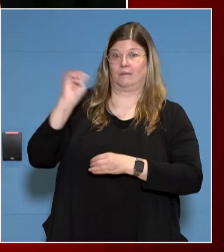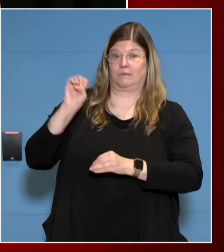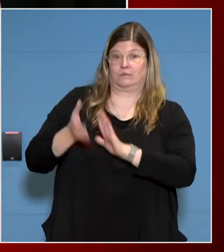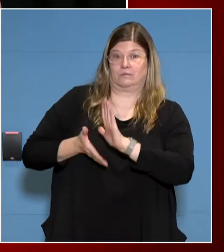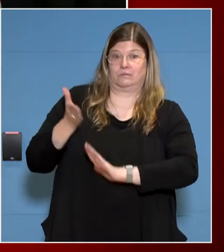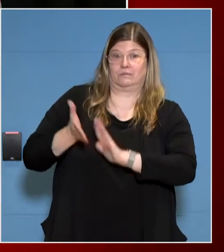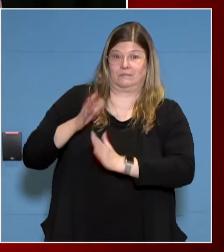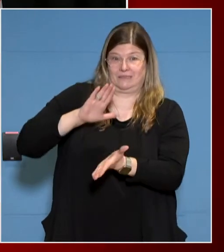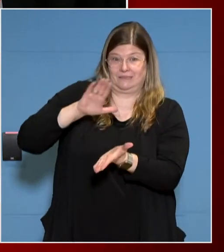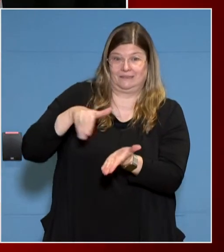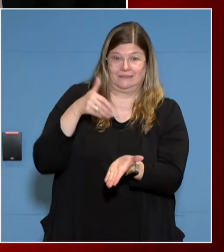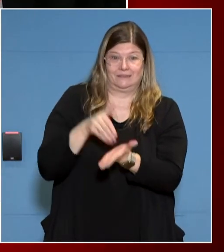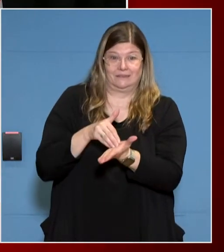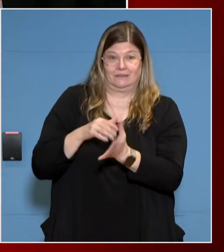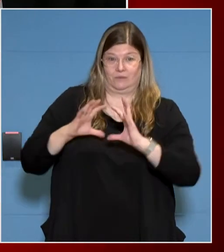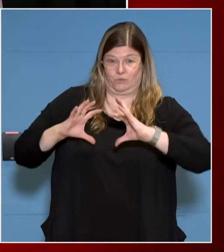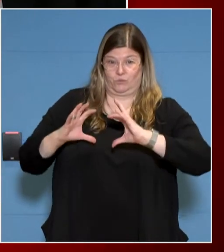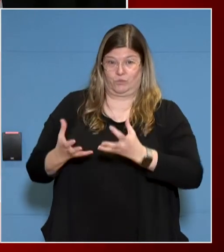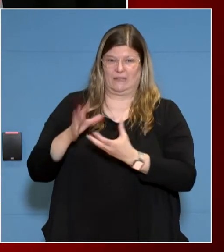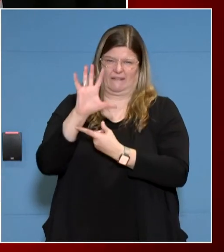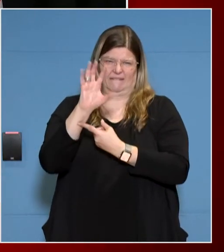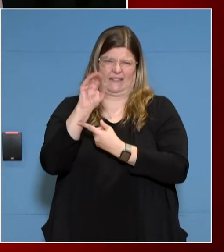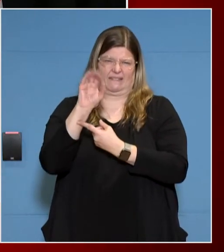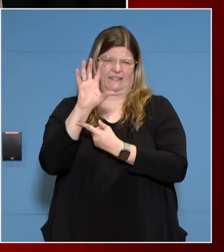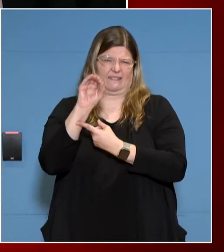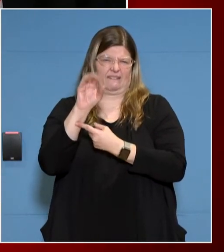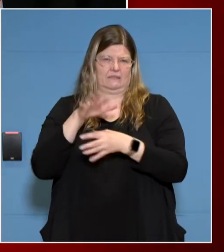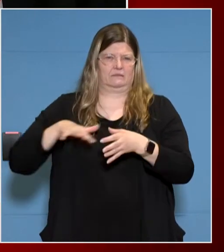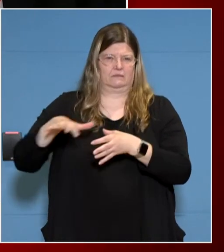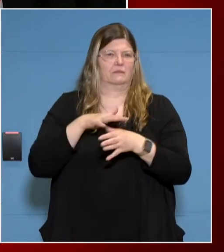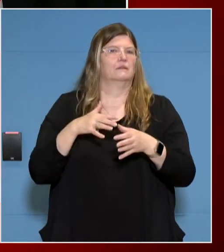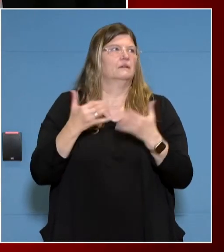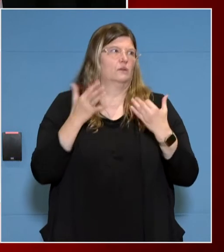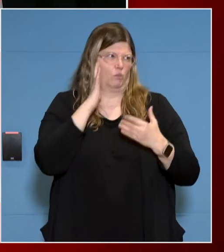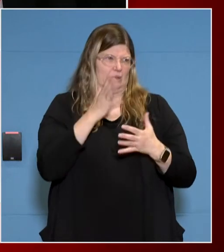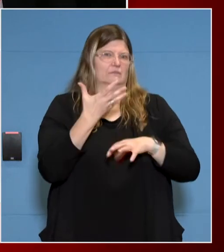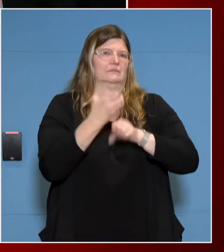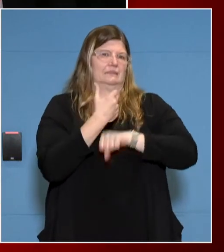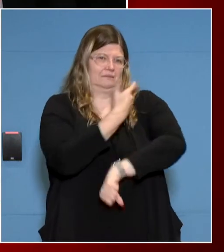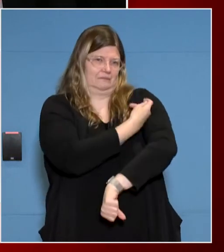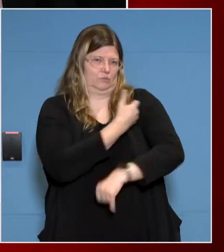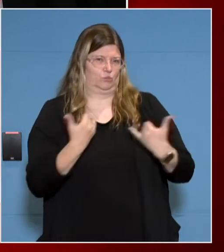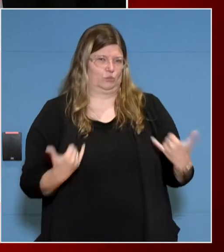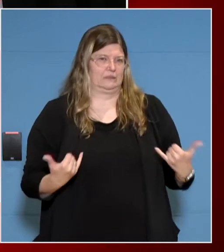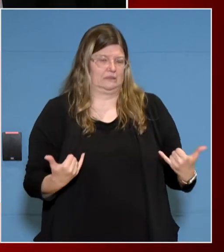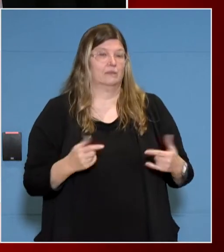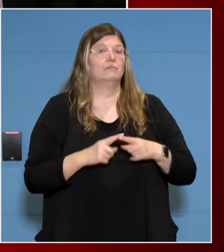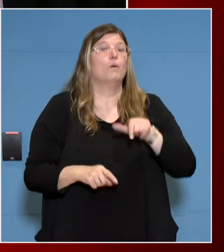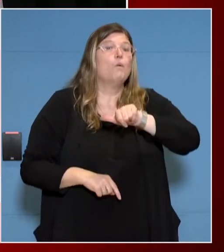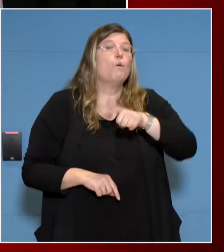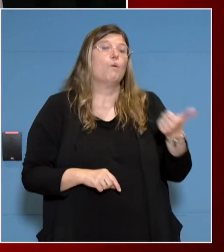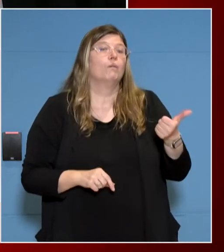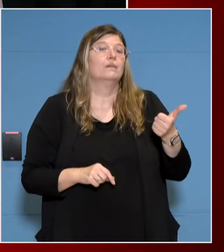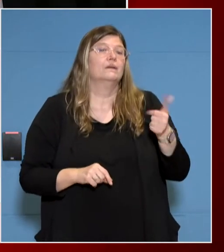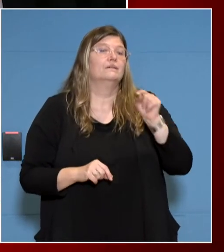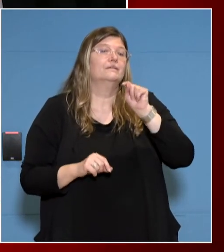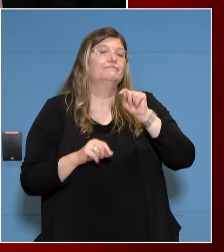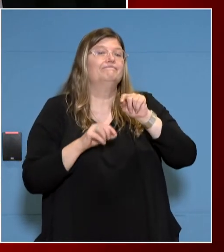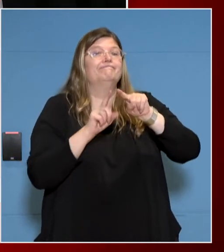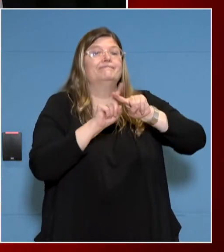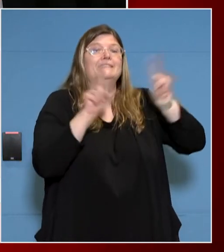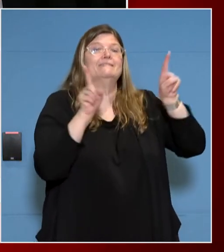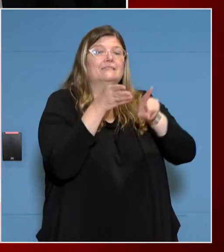a group of about 50. And there are others that fall into other categories, healthcare professionals,